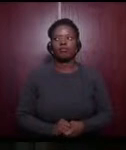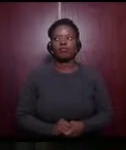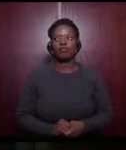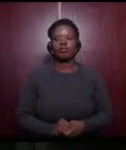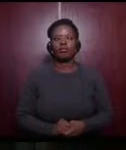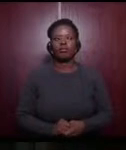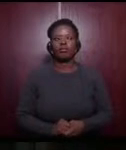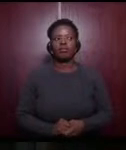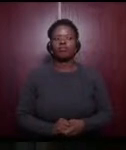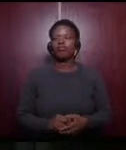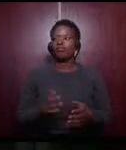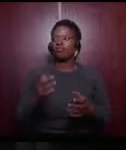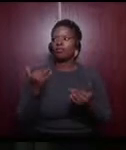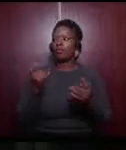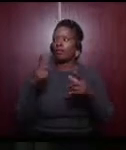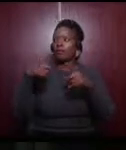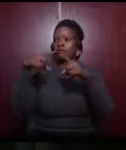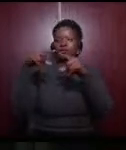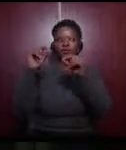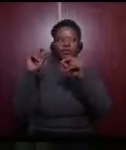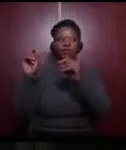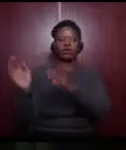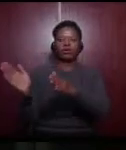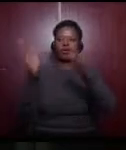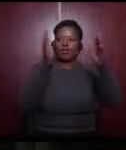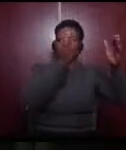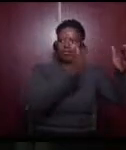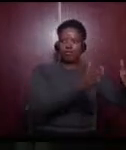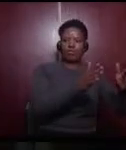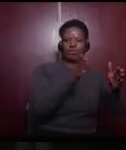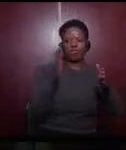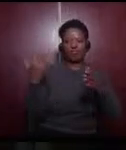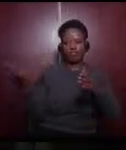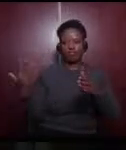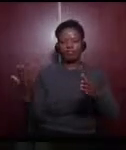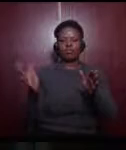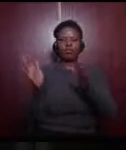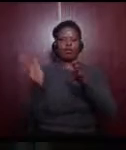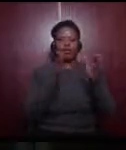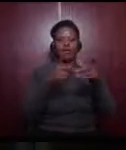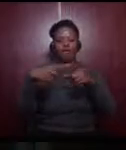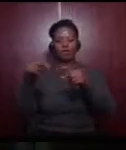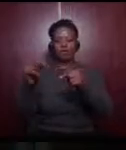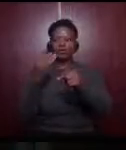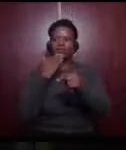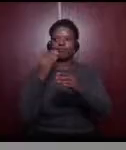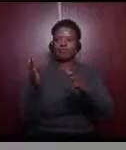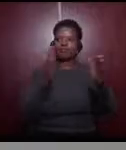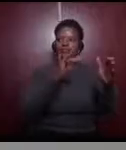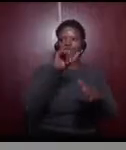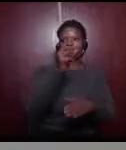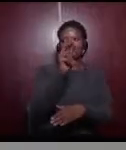Are we done this side? Okay, we'll move to this side, John.